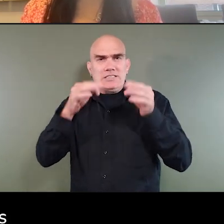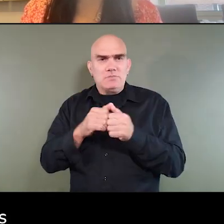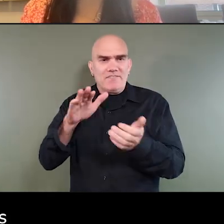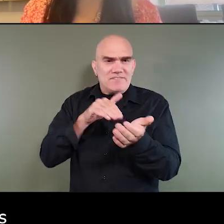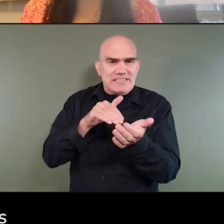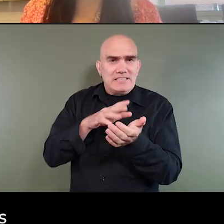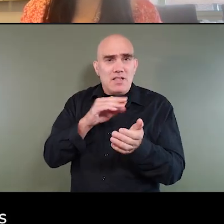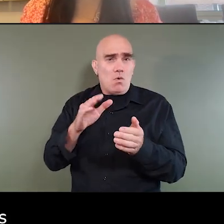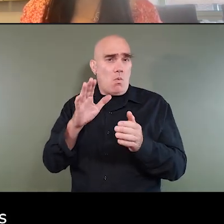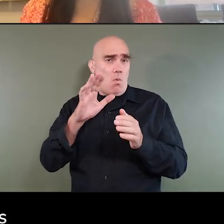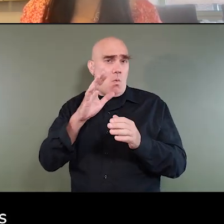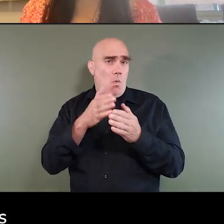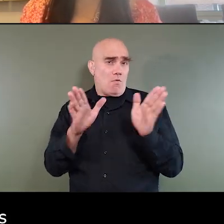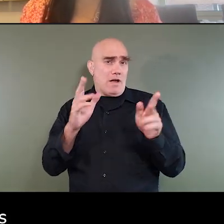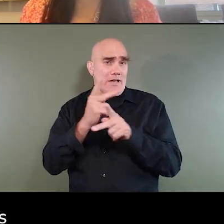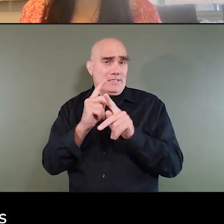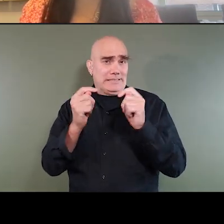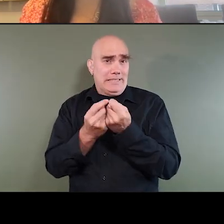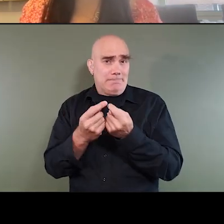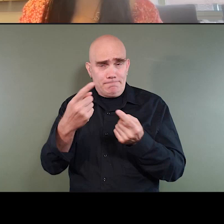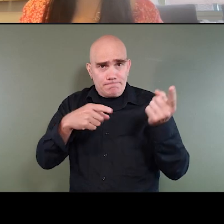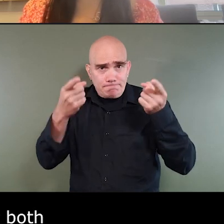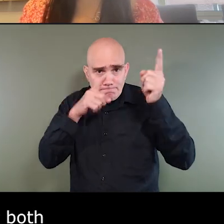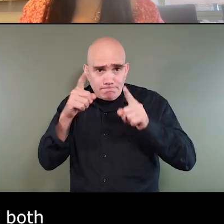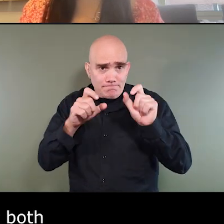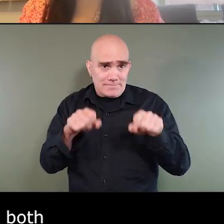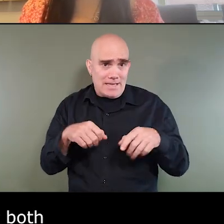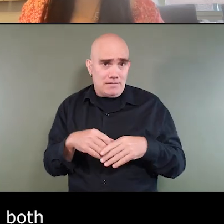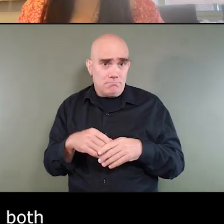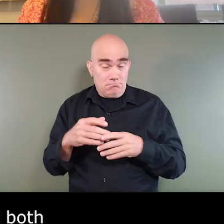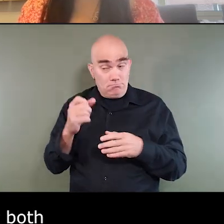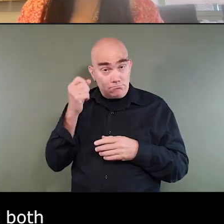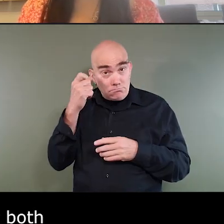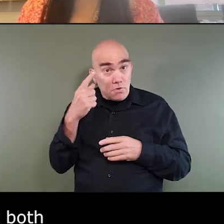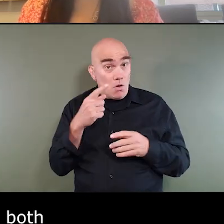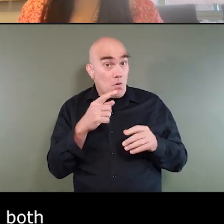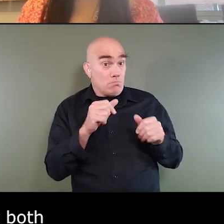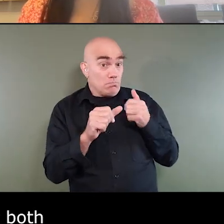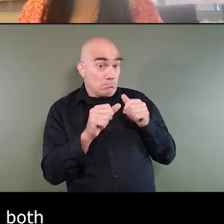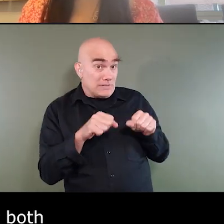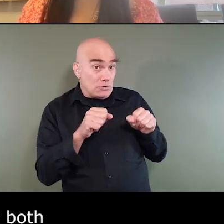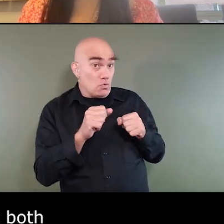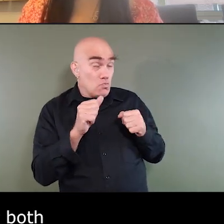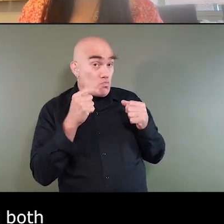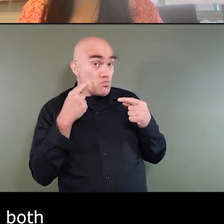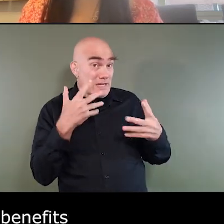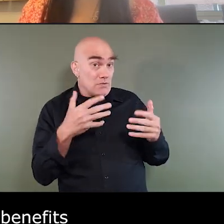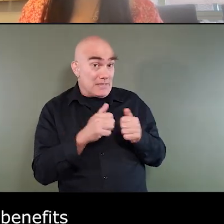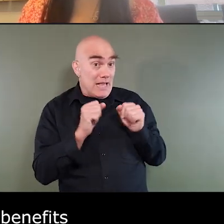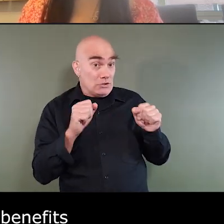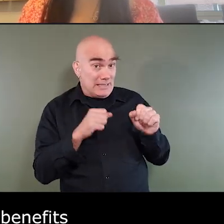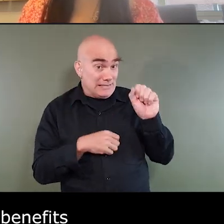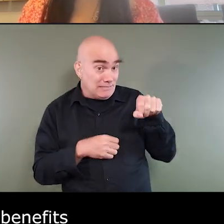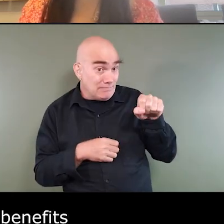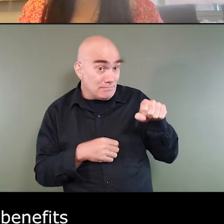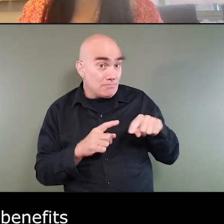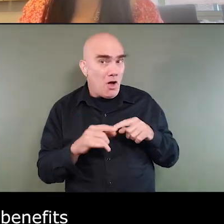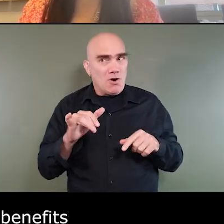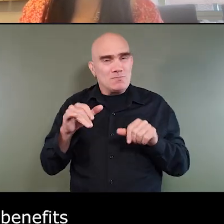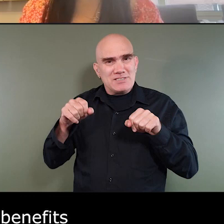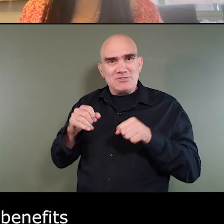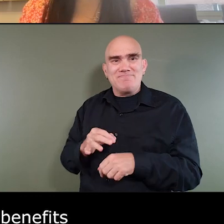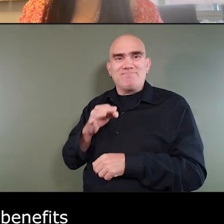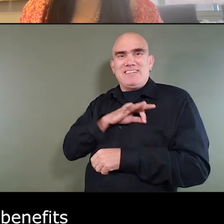physicians and their overall care team, taking into account both the potential risks with exercise, but also the